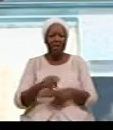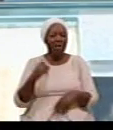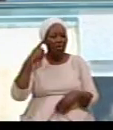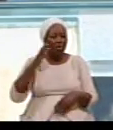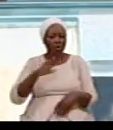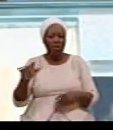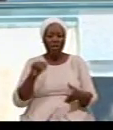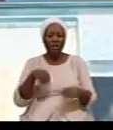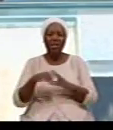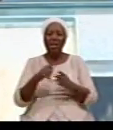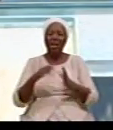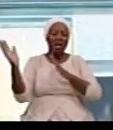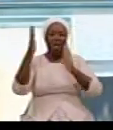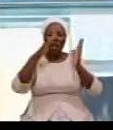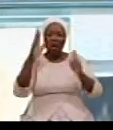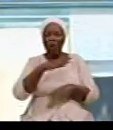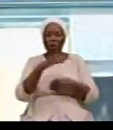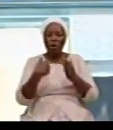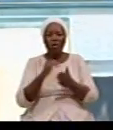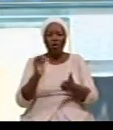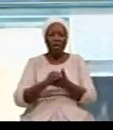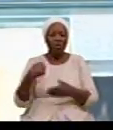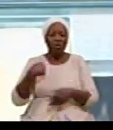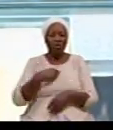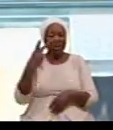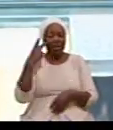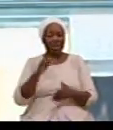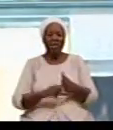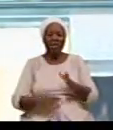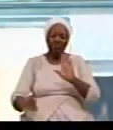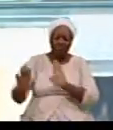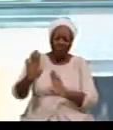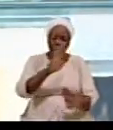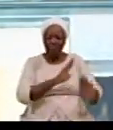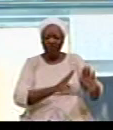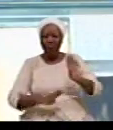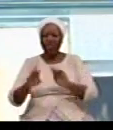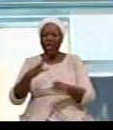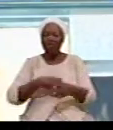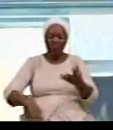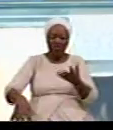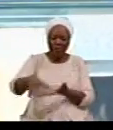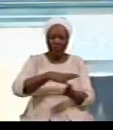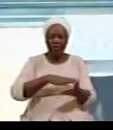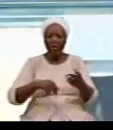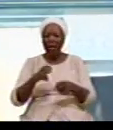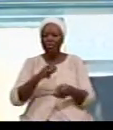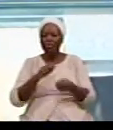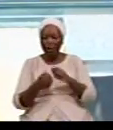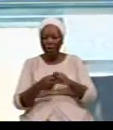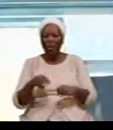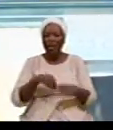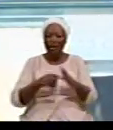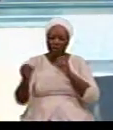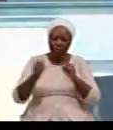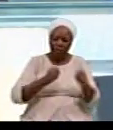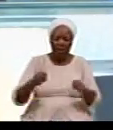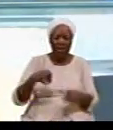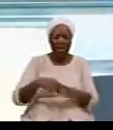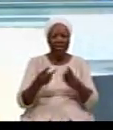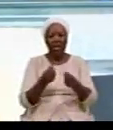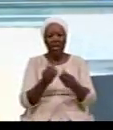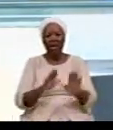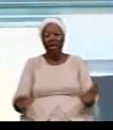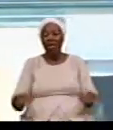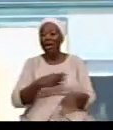air. All we see is the turmoil and the confusion and the conflict in the land. And we think